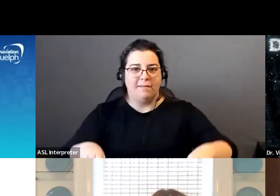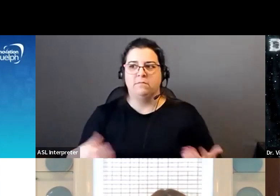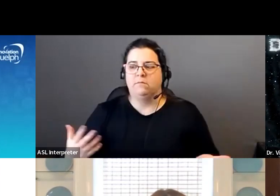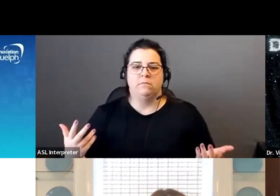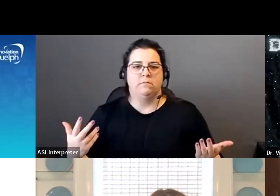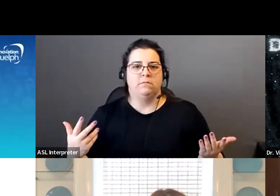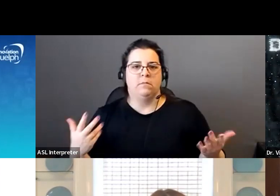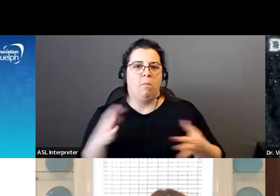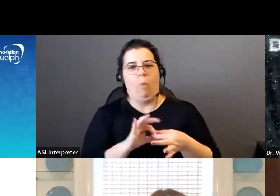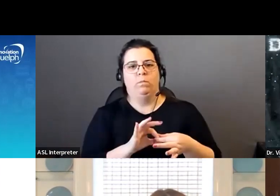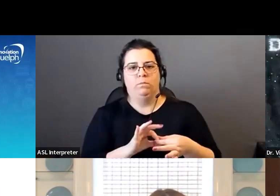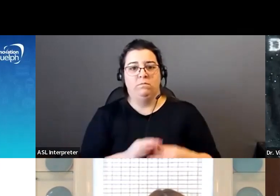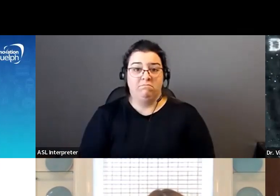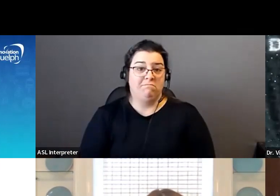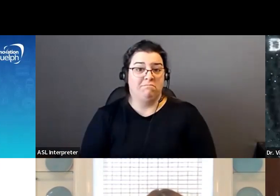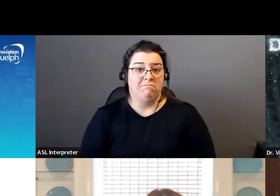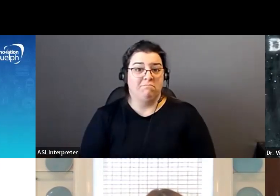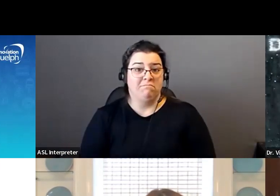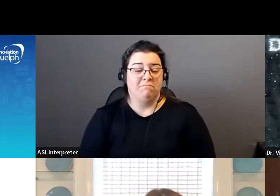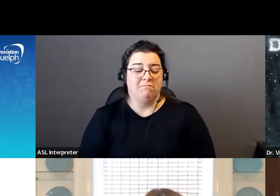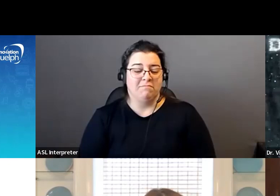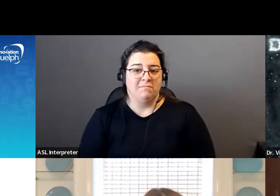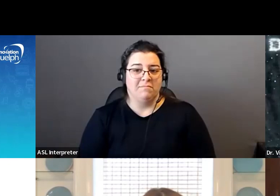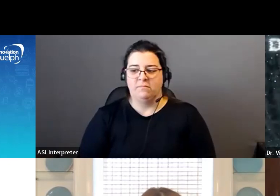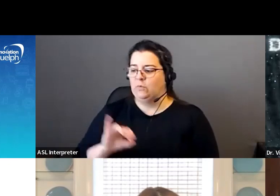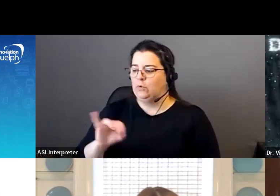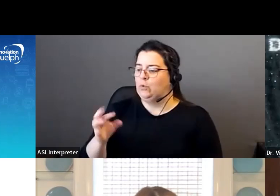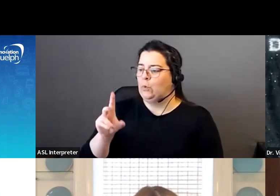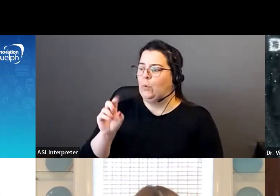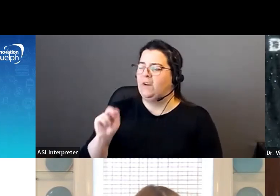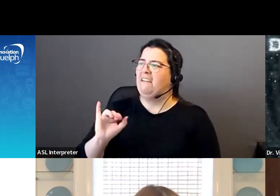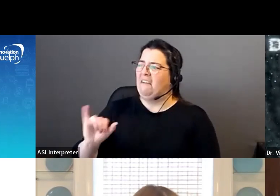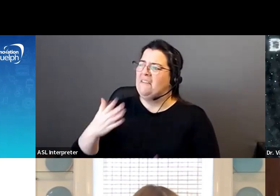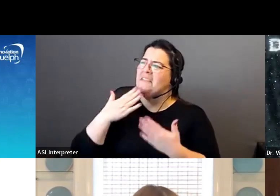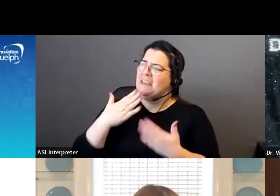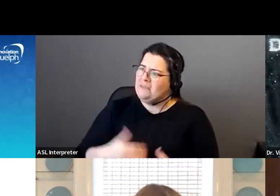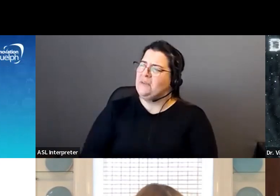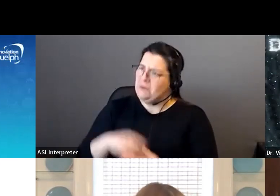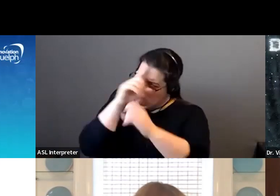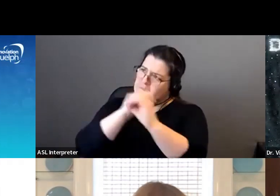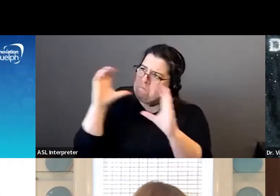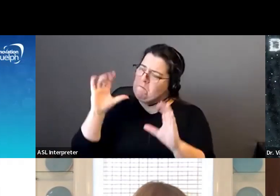Does that answer? Yeah, I think it answers it for me for sure. Thank you. No problem.